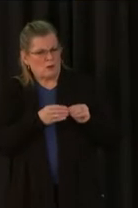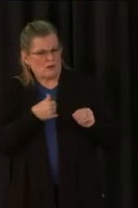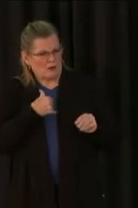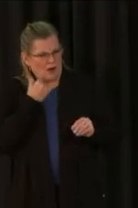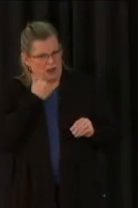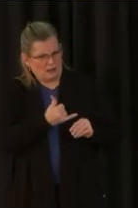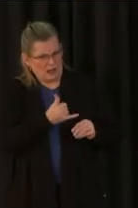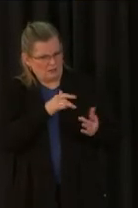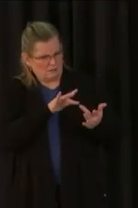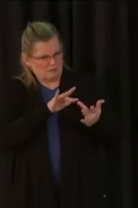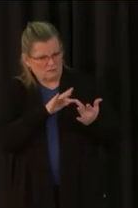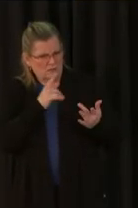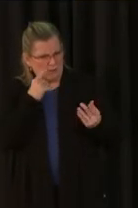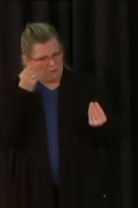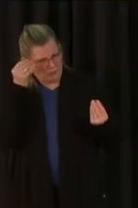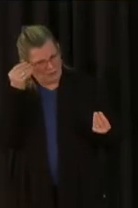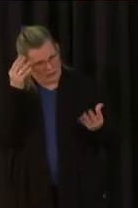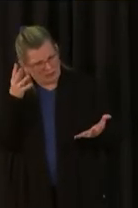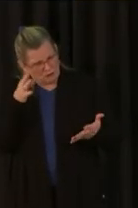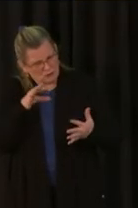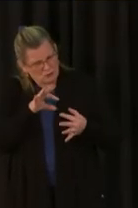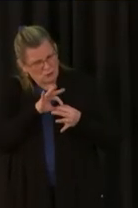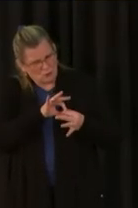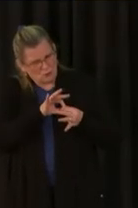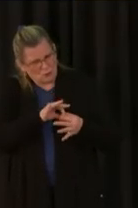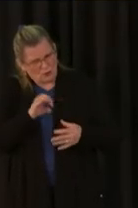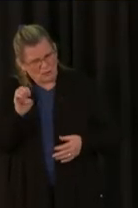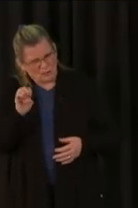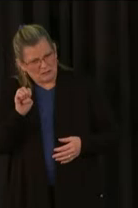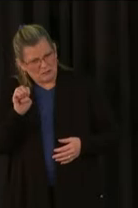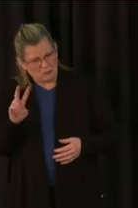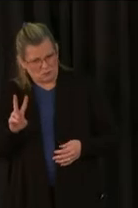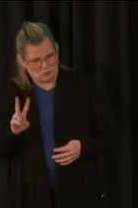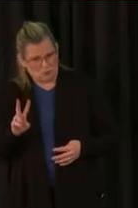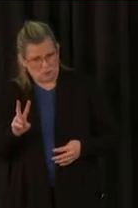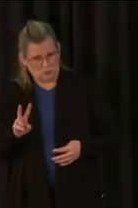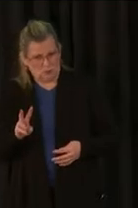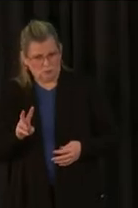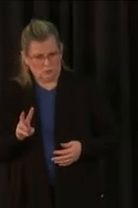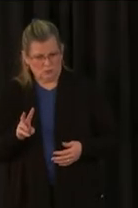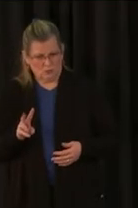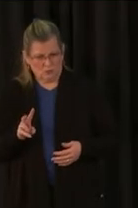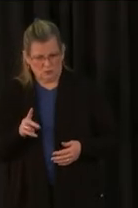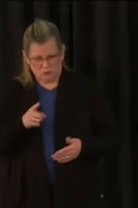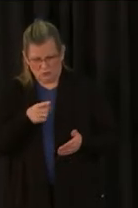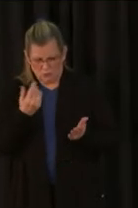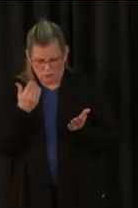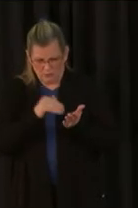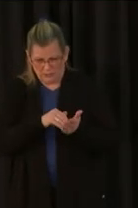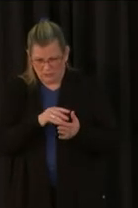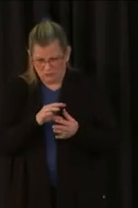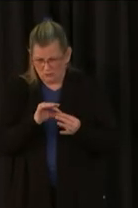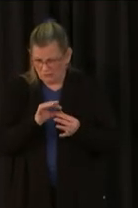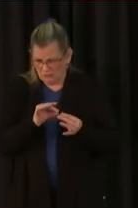the contact information regarding E2, and can you repeat when the session